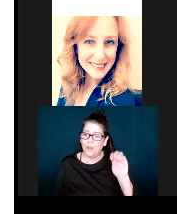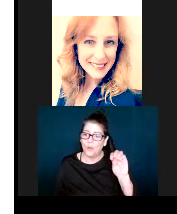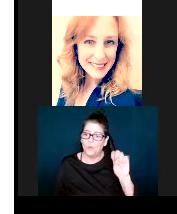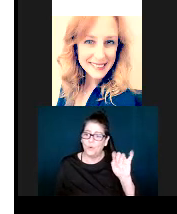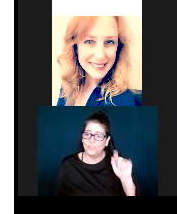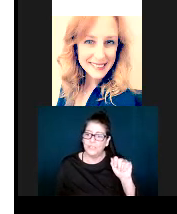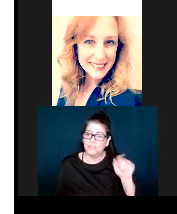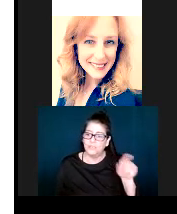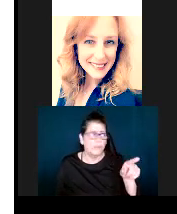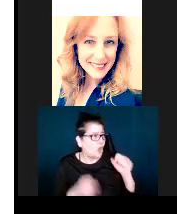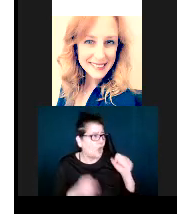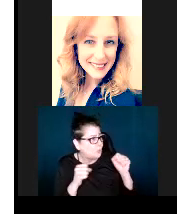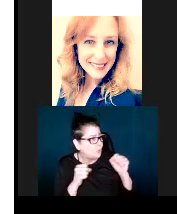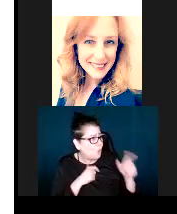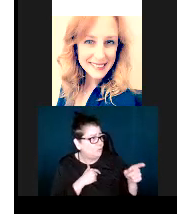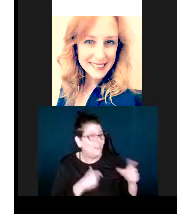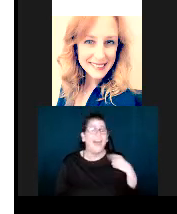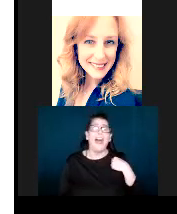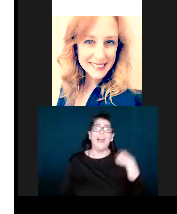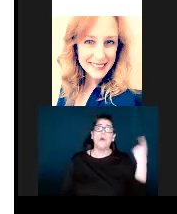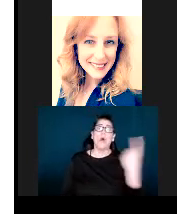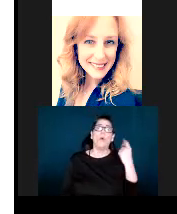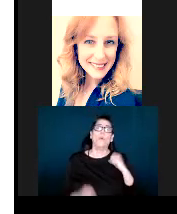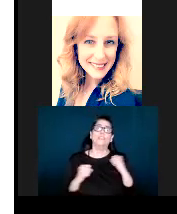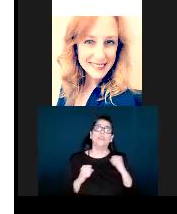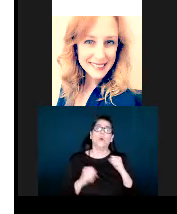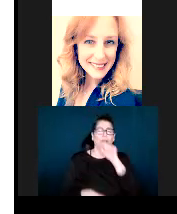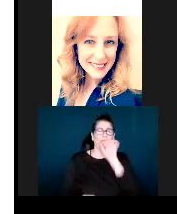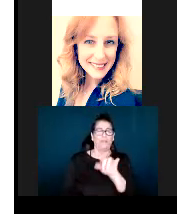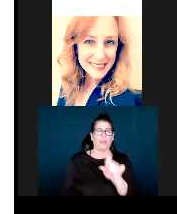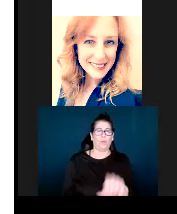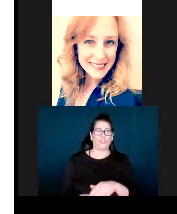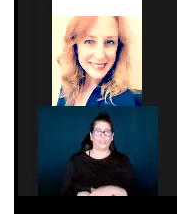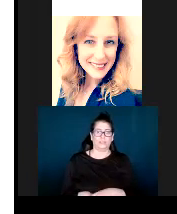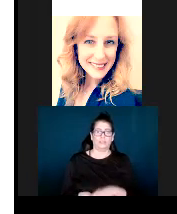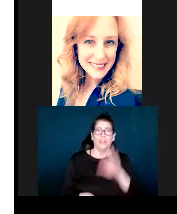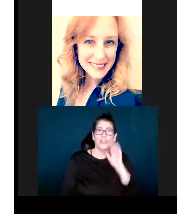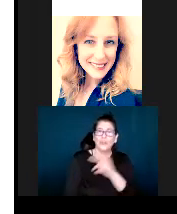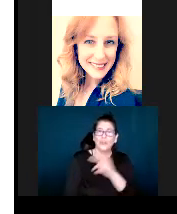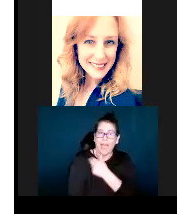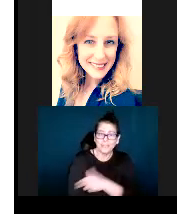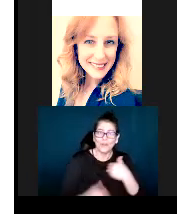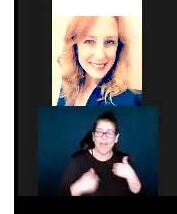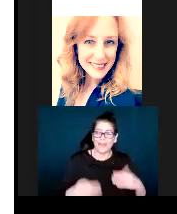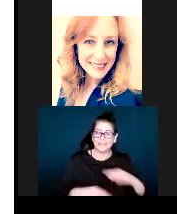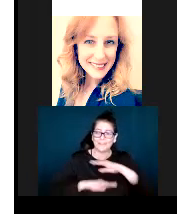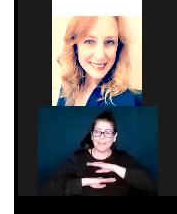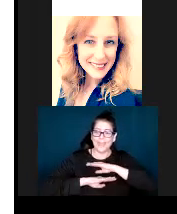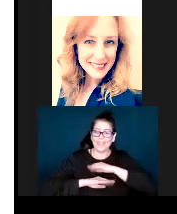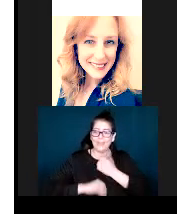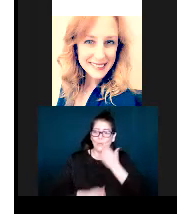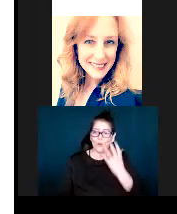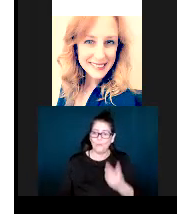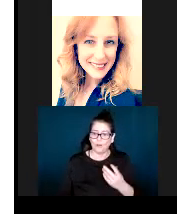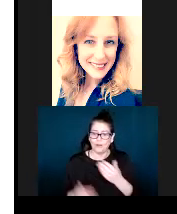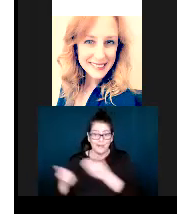they're cold. My gosh, I'm always cold. I love that question. And do you know hospitals have like blanket warmers? So like, can you bring her a warm blanket? That